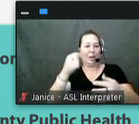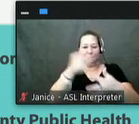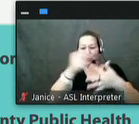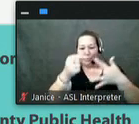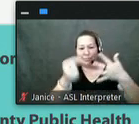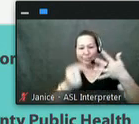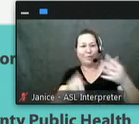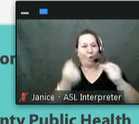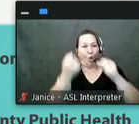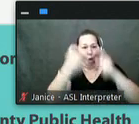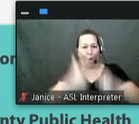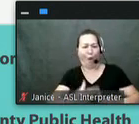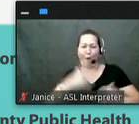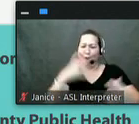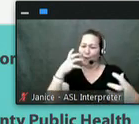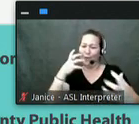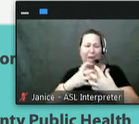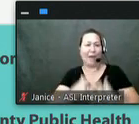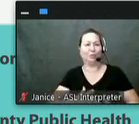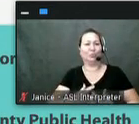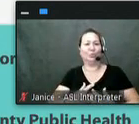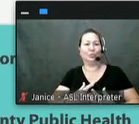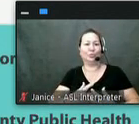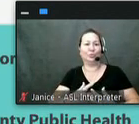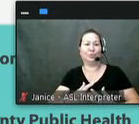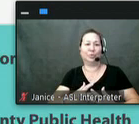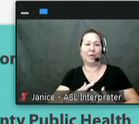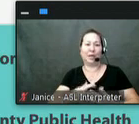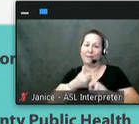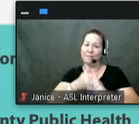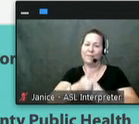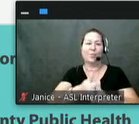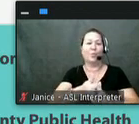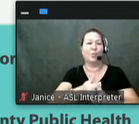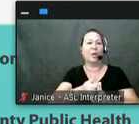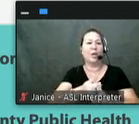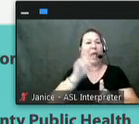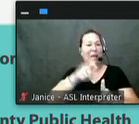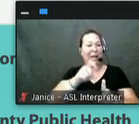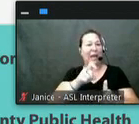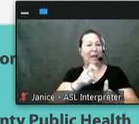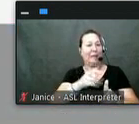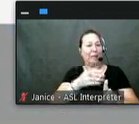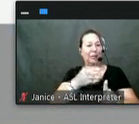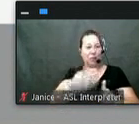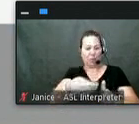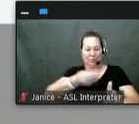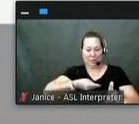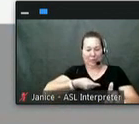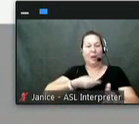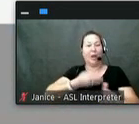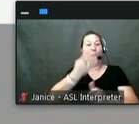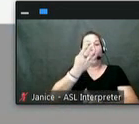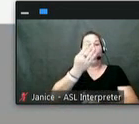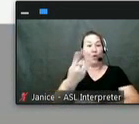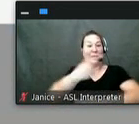all supporting documents in case, and it has to be submitted at least 14 days prior to the desired